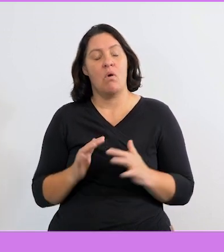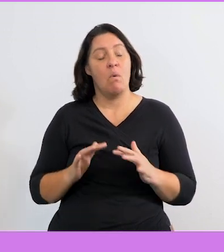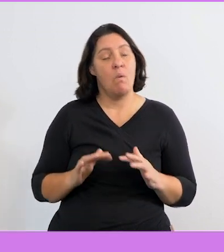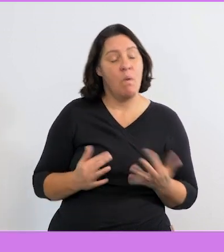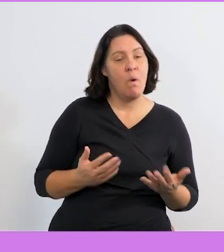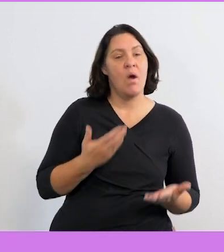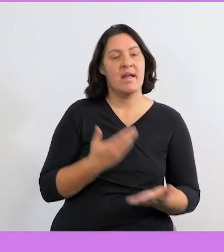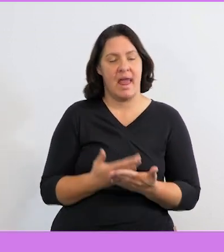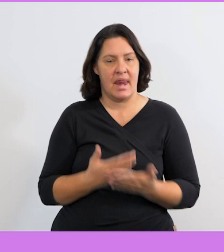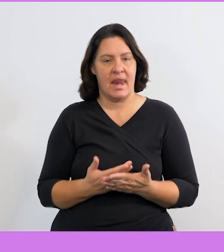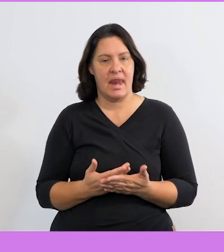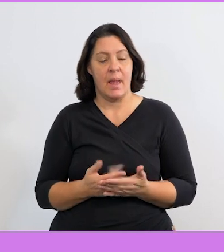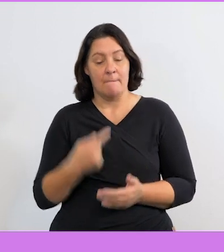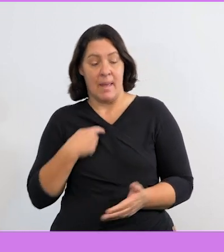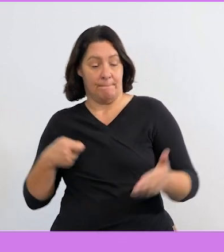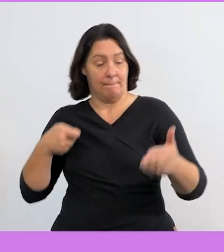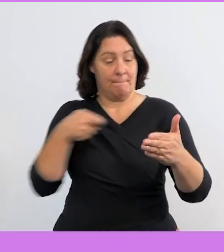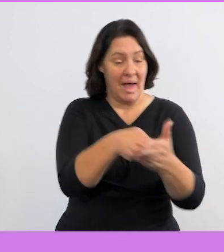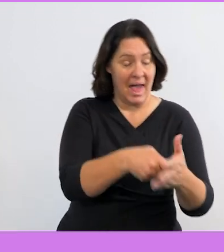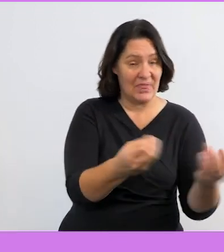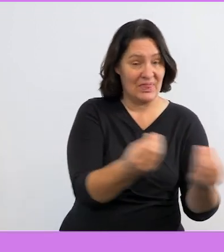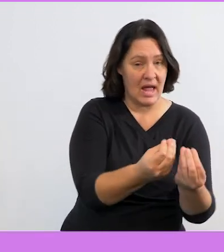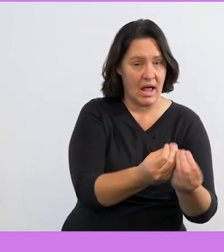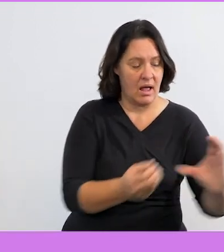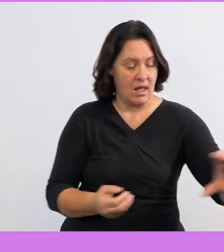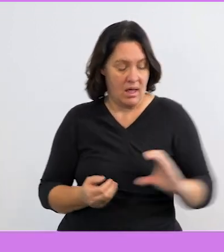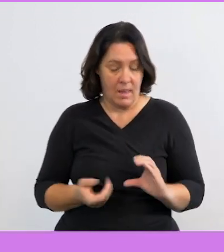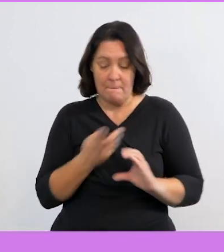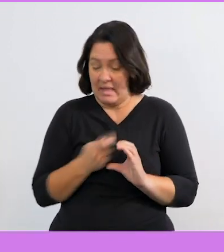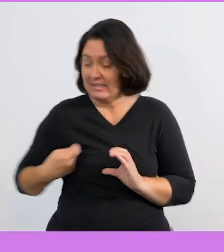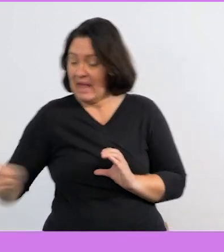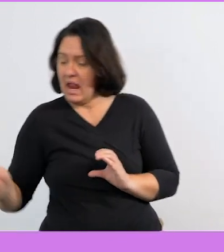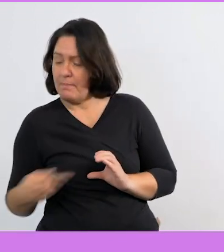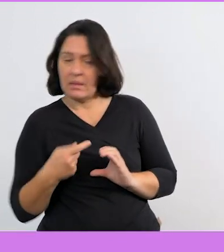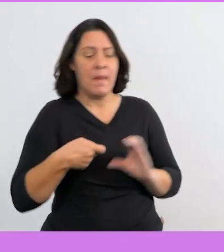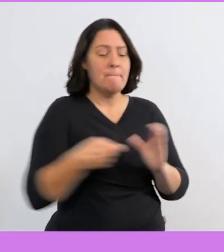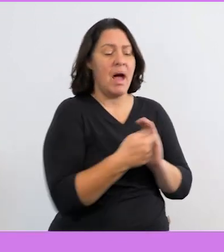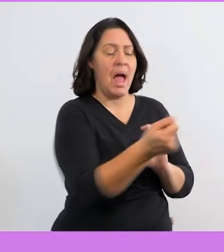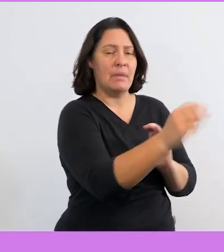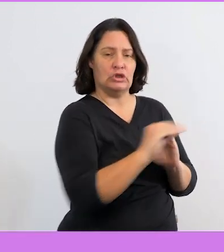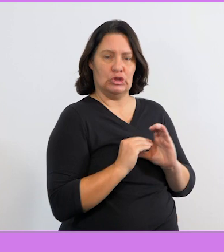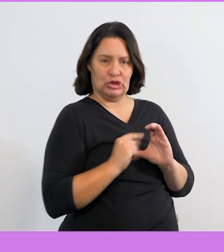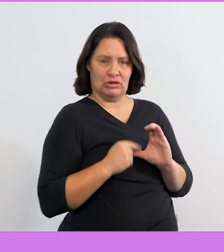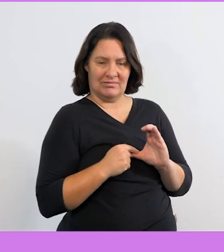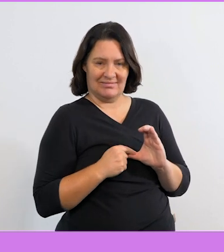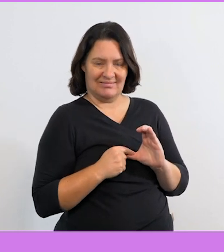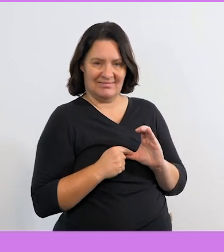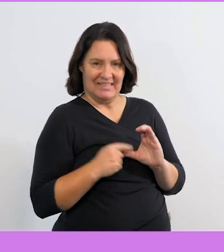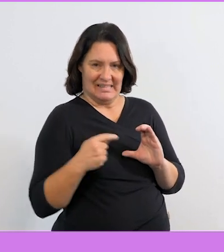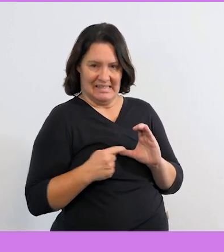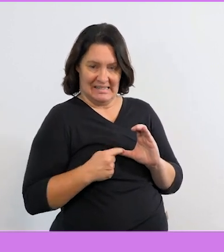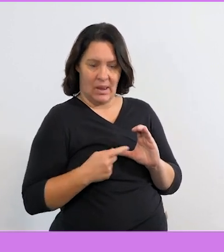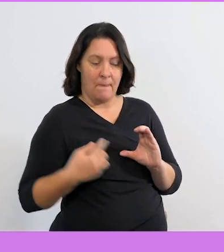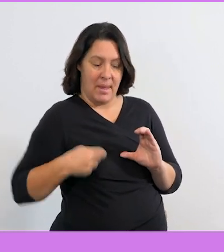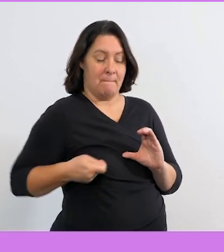Or it can also be the cost for buying a product. Okay, so remember the cost price is